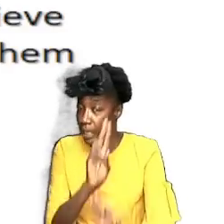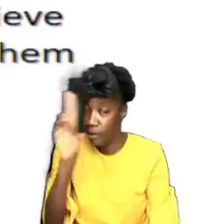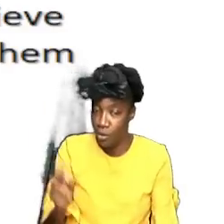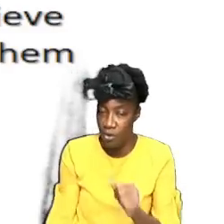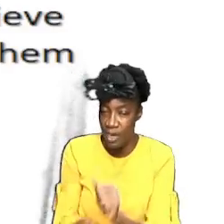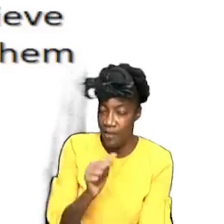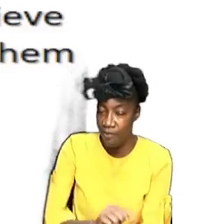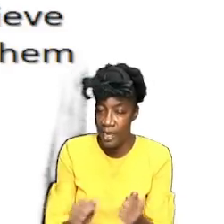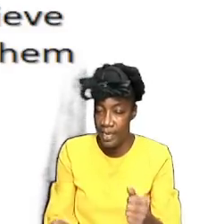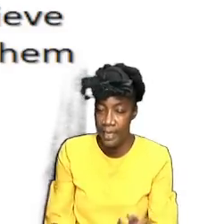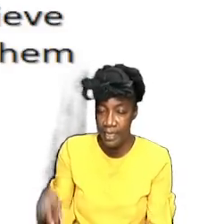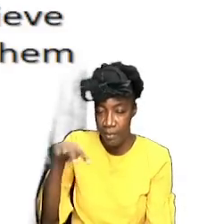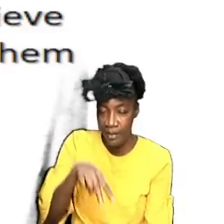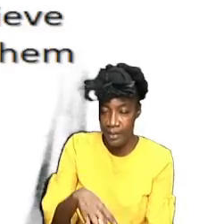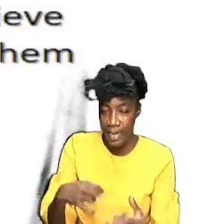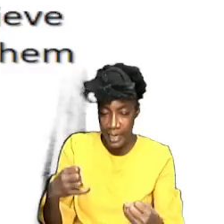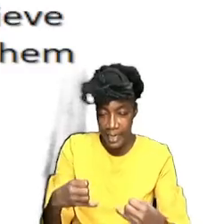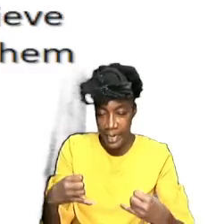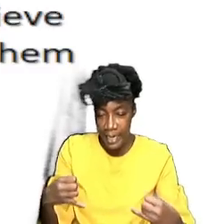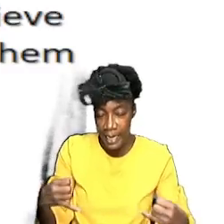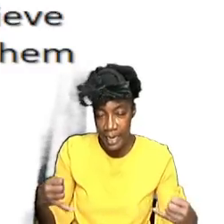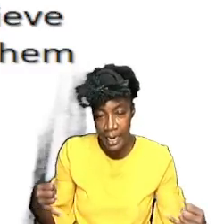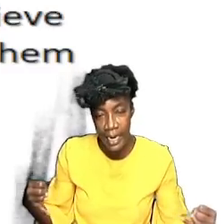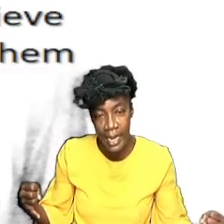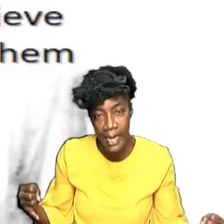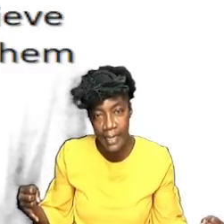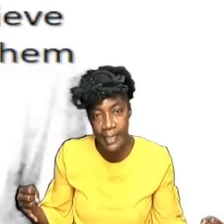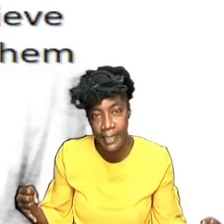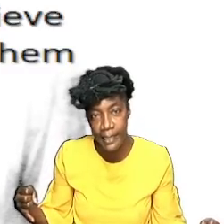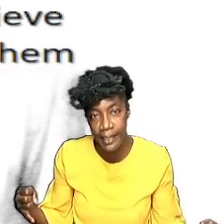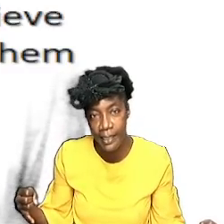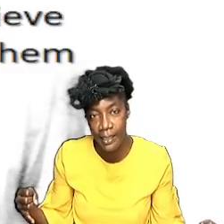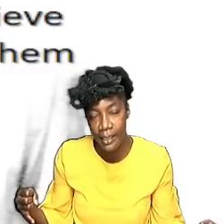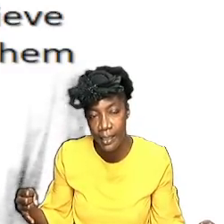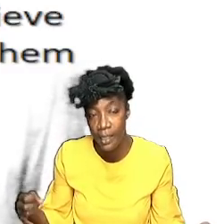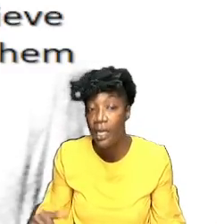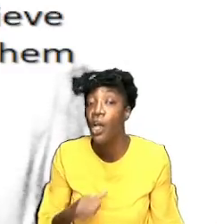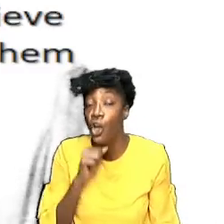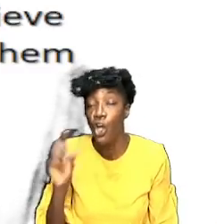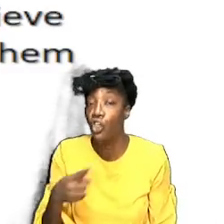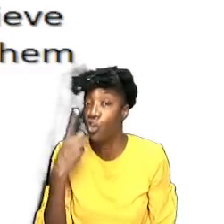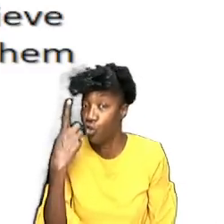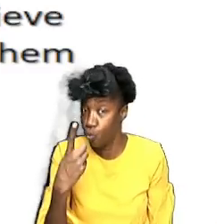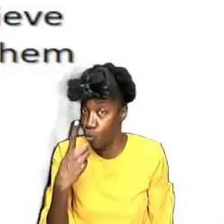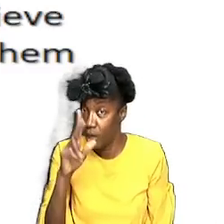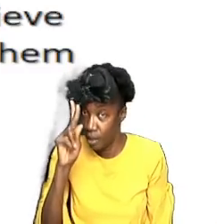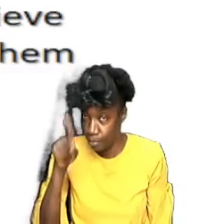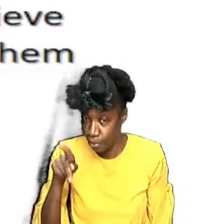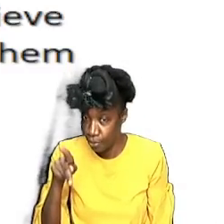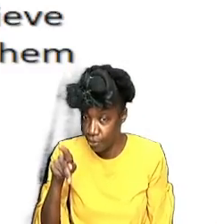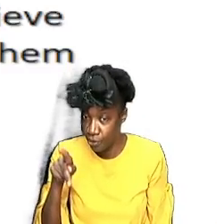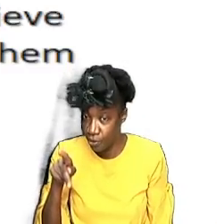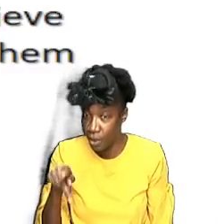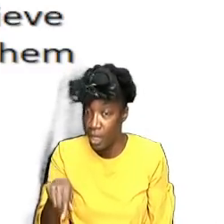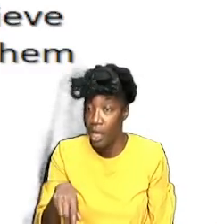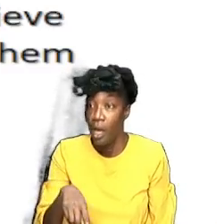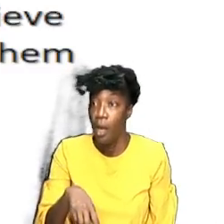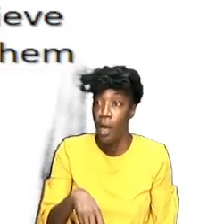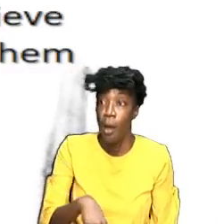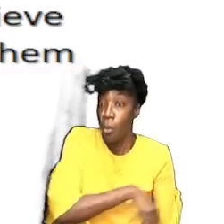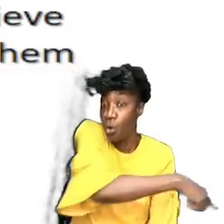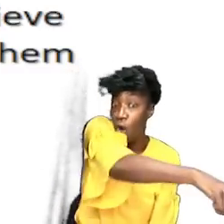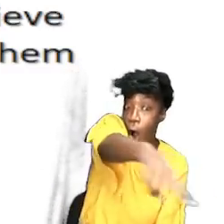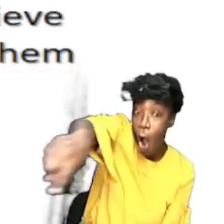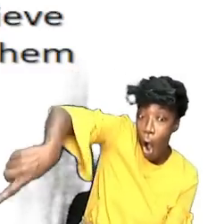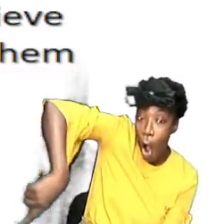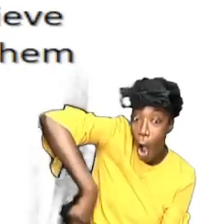line. And what they would do is not just one person put up his shield, but all the Roman